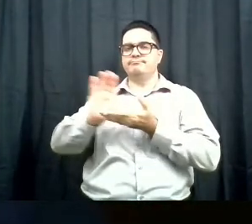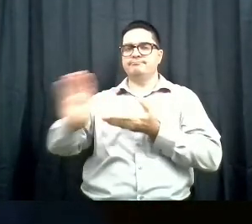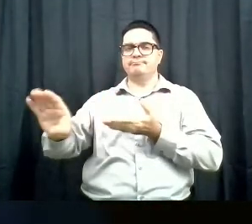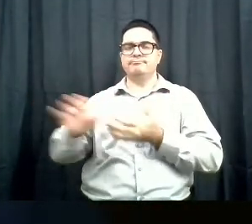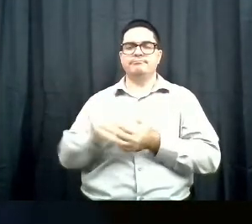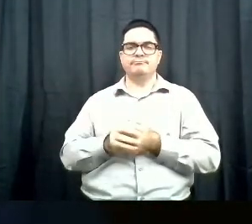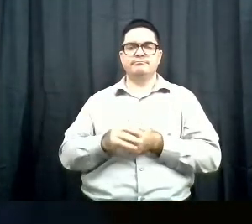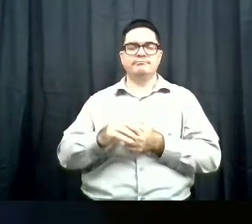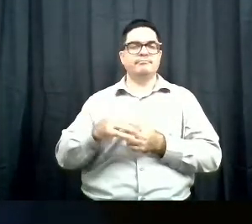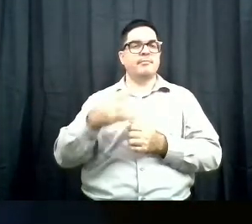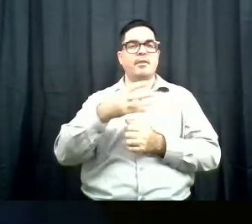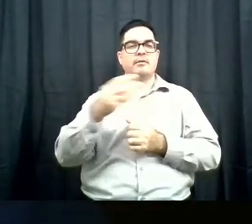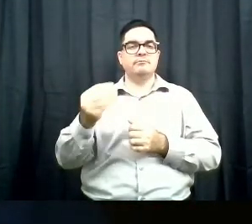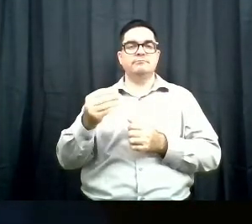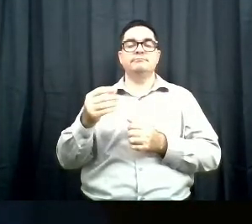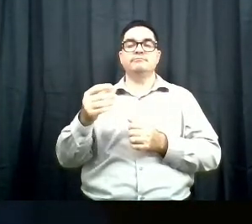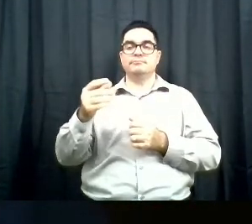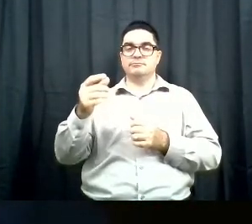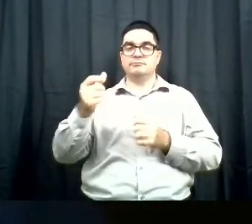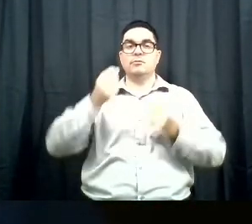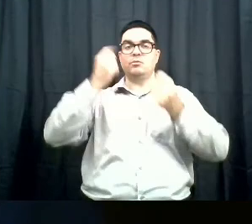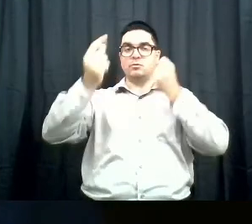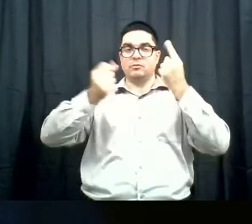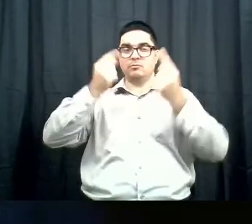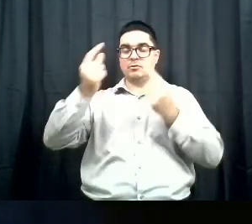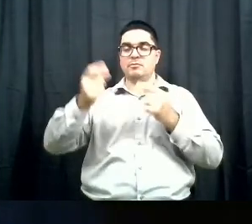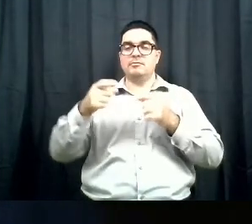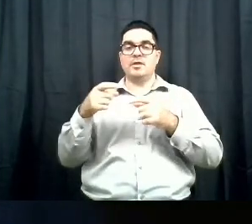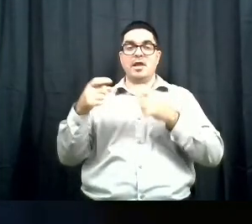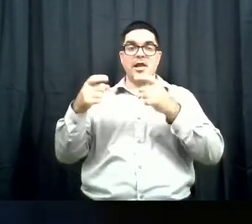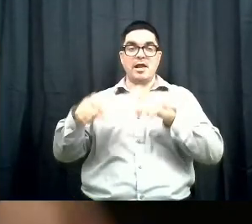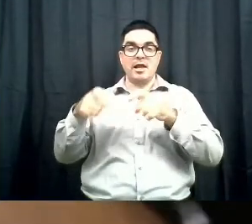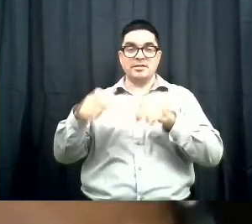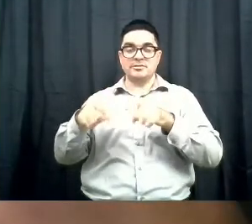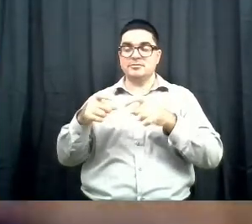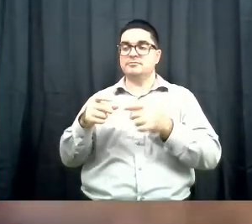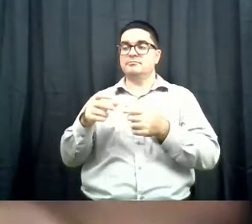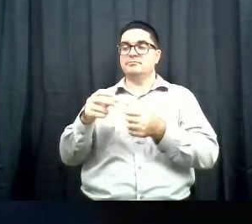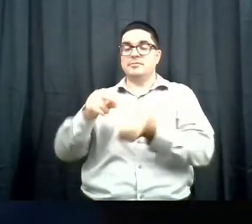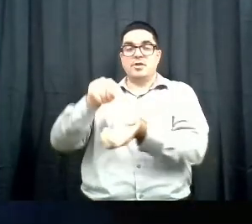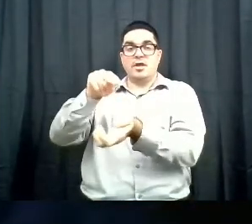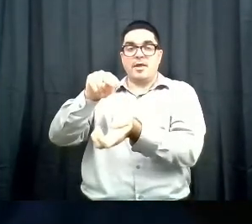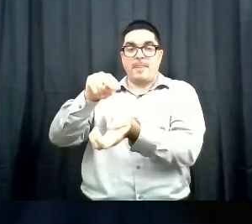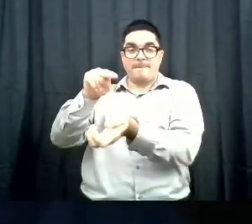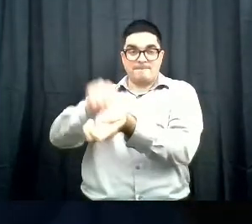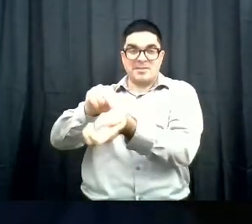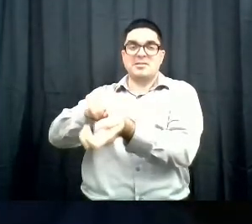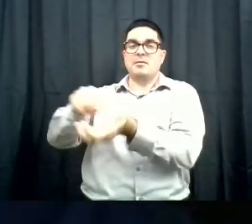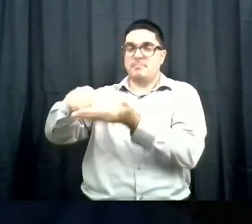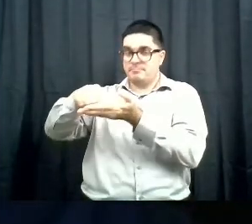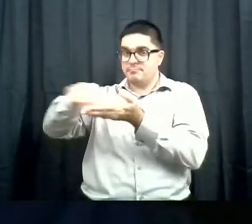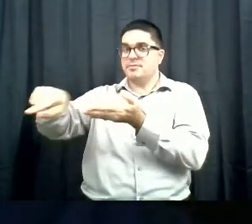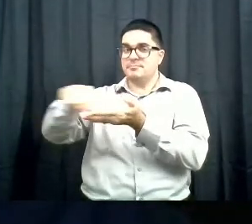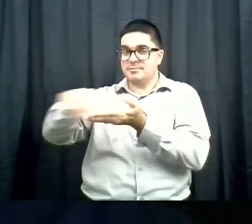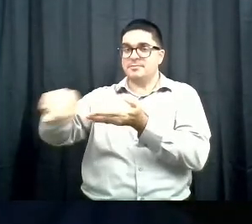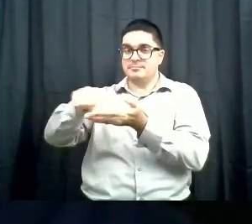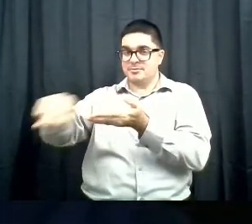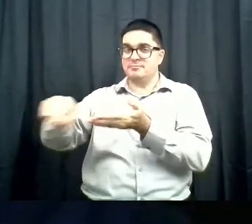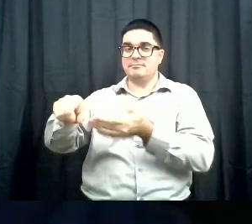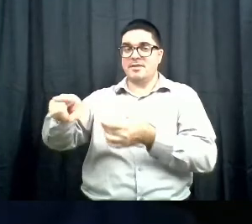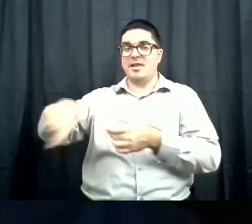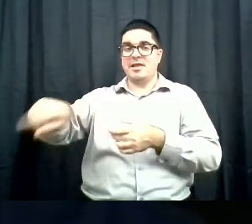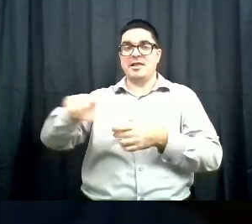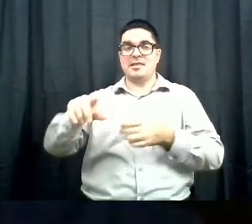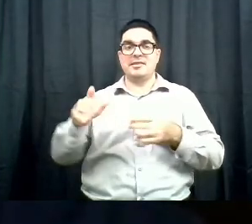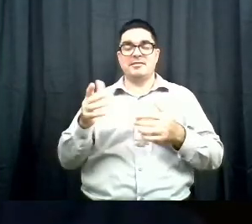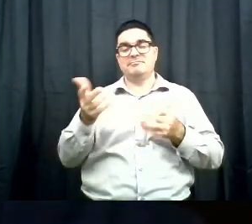of a hazard pay that was paid to public nurses in some other hospitals that were also being exposed to the COVID-19 as